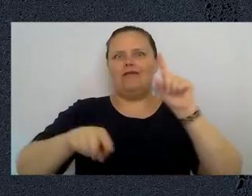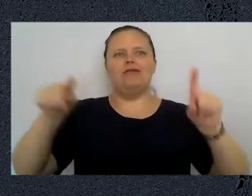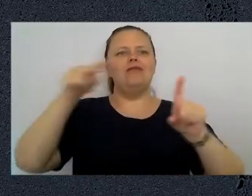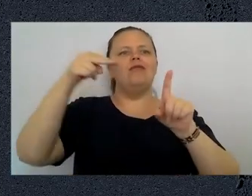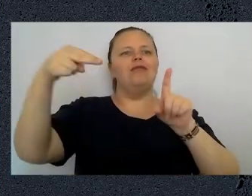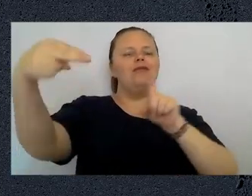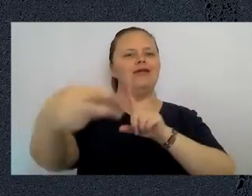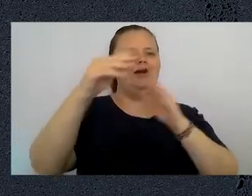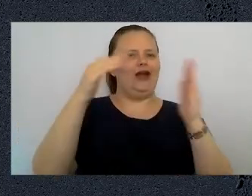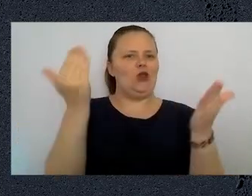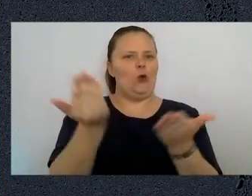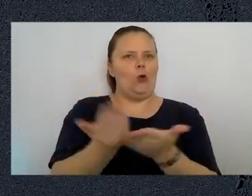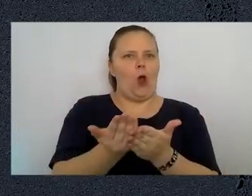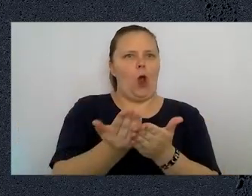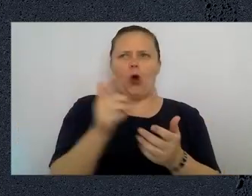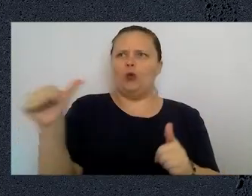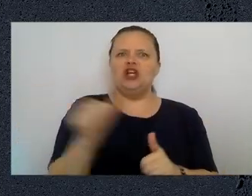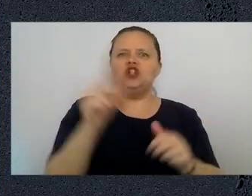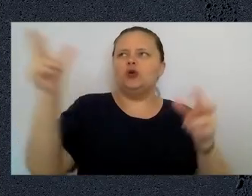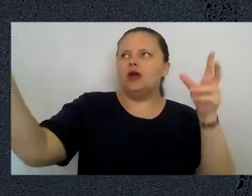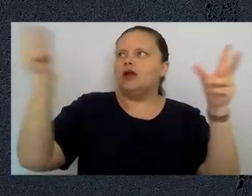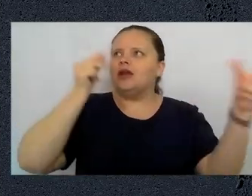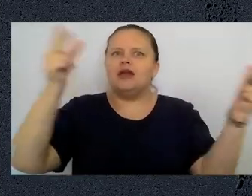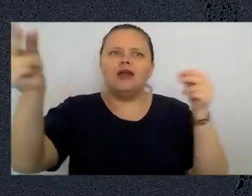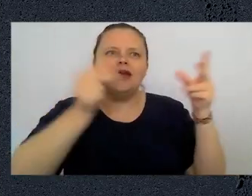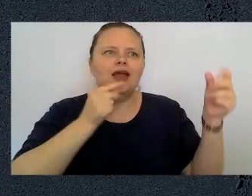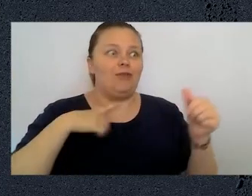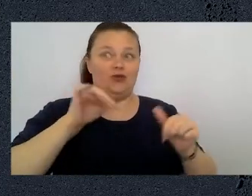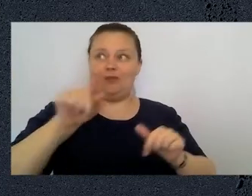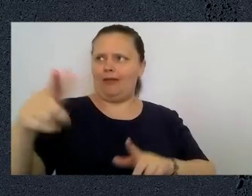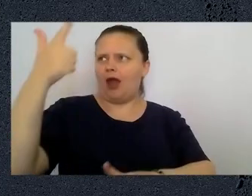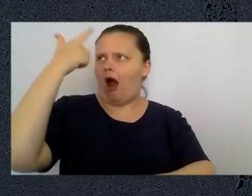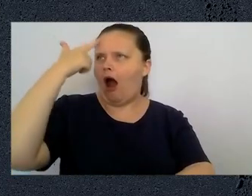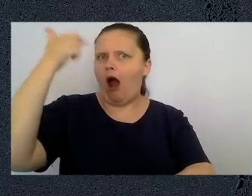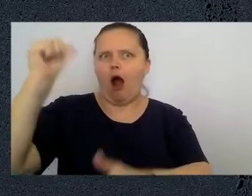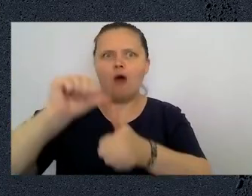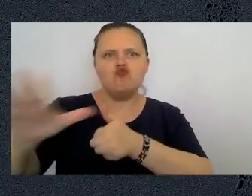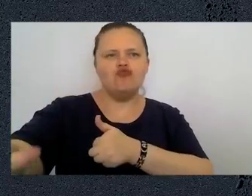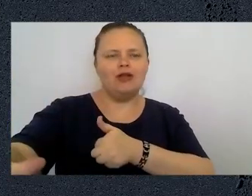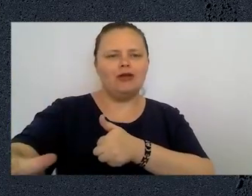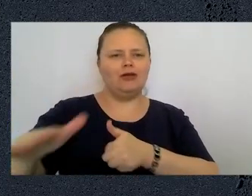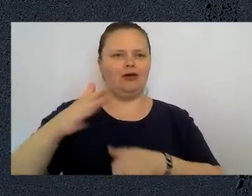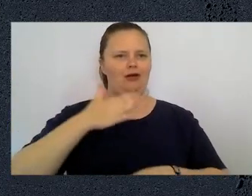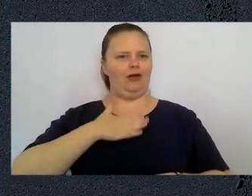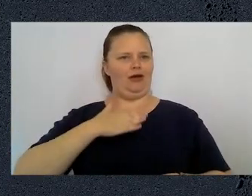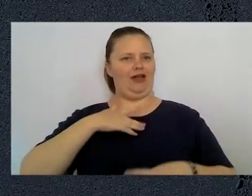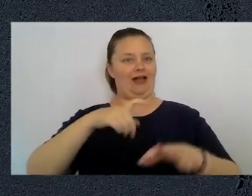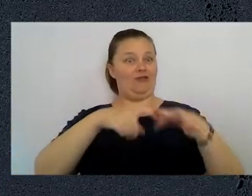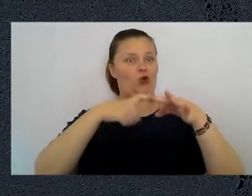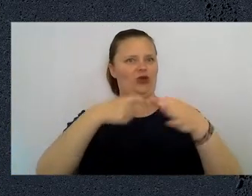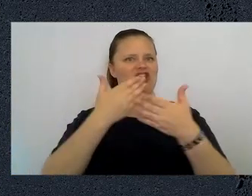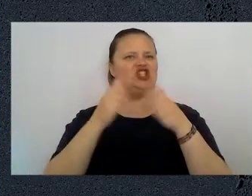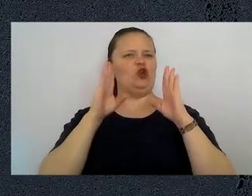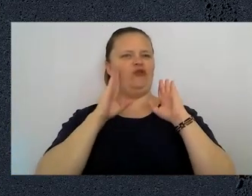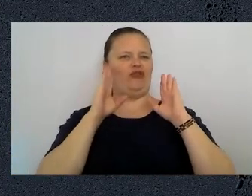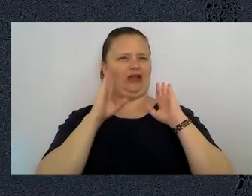someone else might just have had a really good idea. Yeah, yay for that. And diversity, I'm really loving the questions that are coming in on Facebook, so